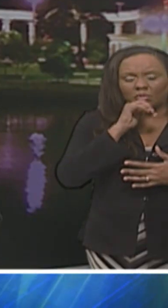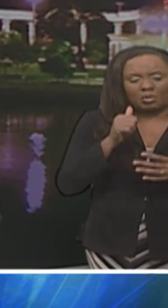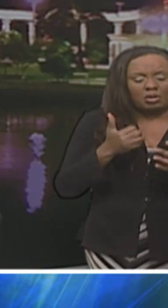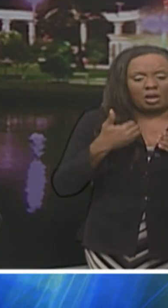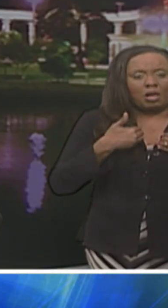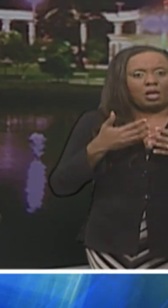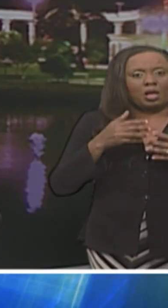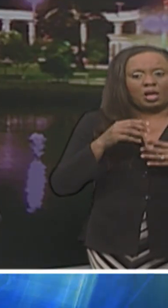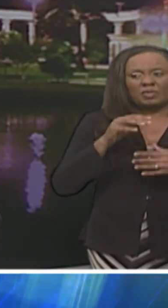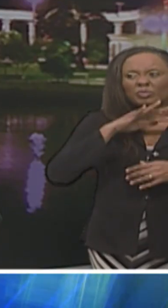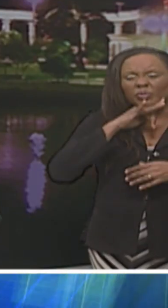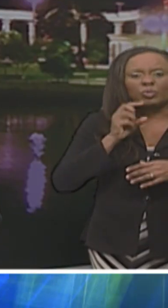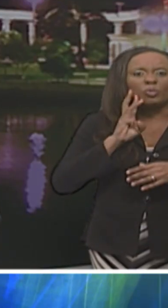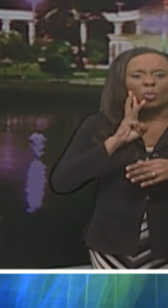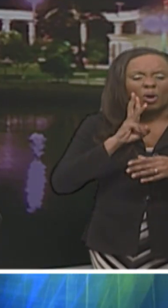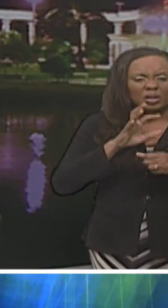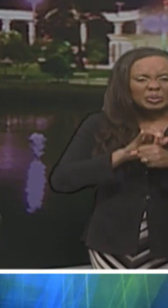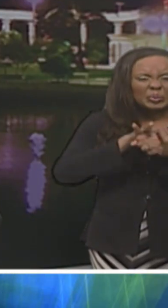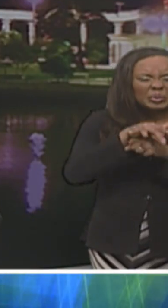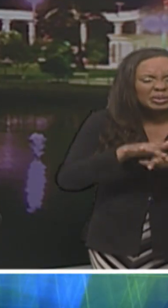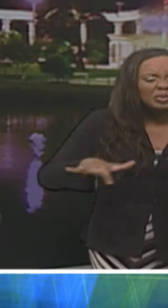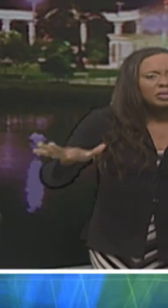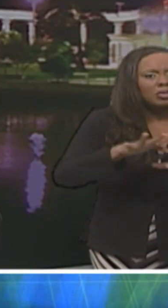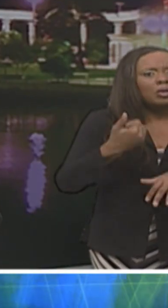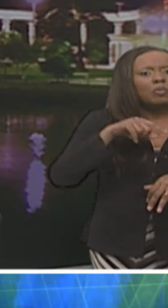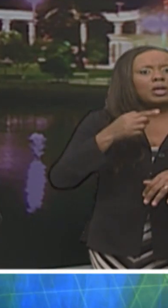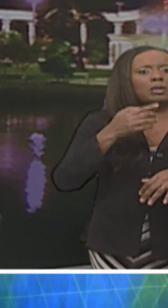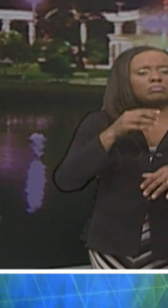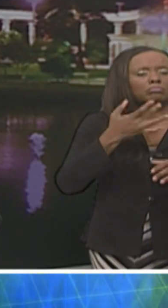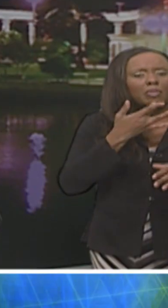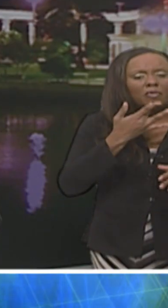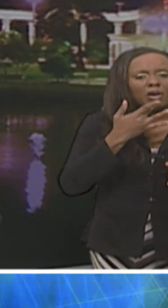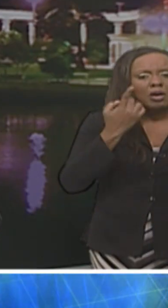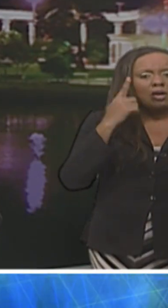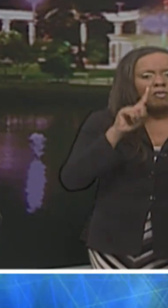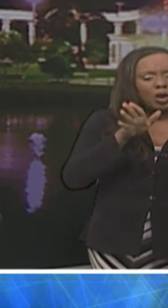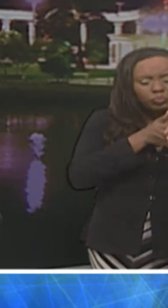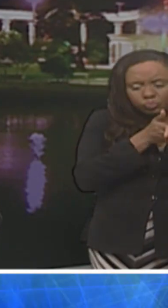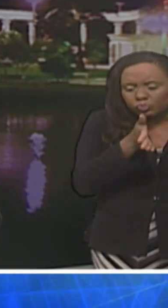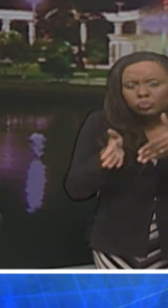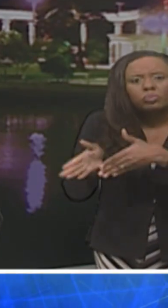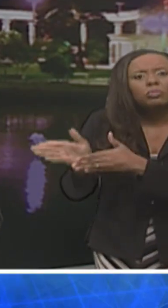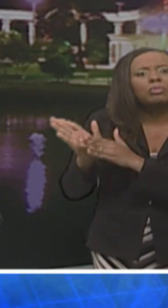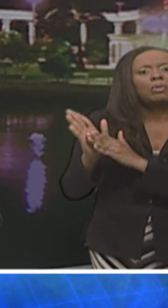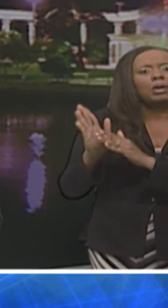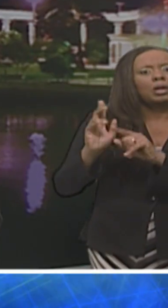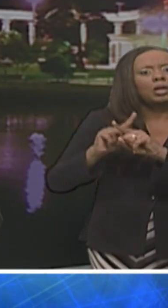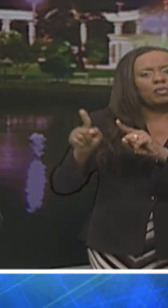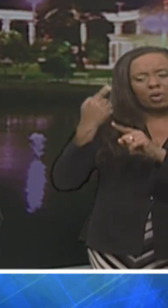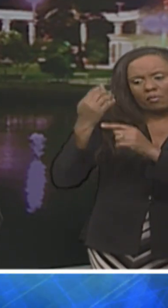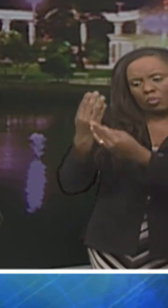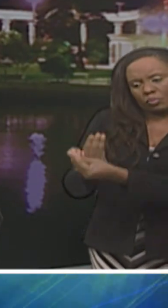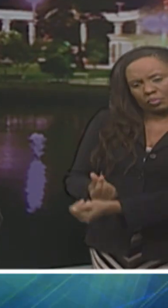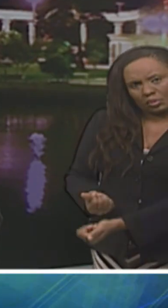the sea near or on our beaches. So for us, this has become very significant, and, or rather has become really